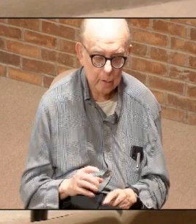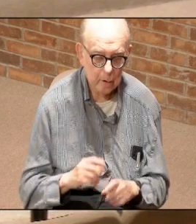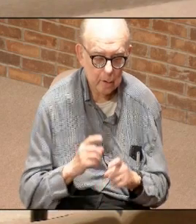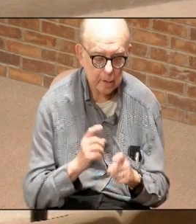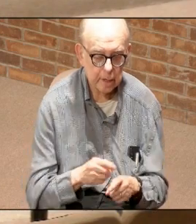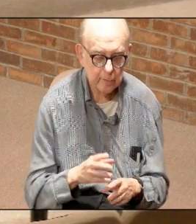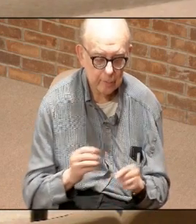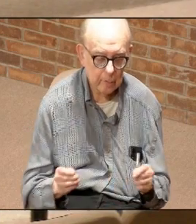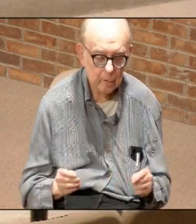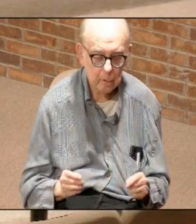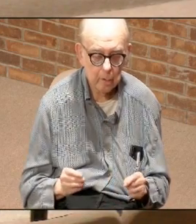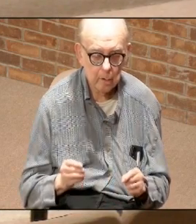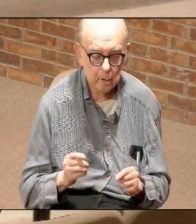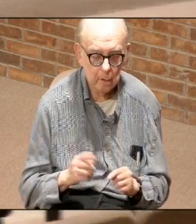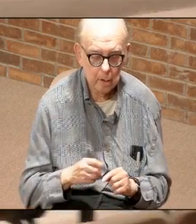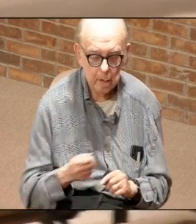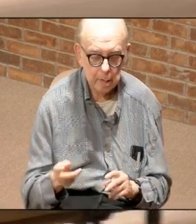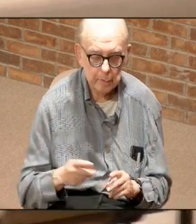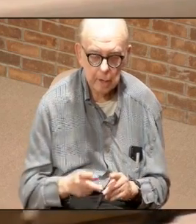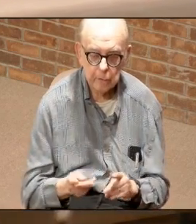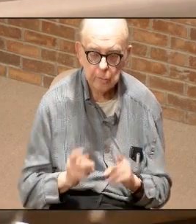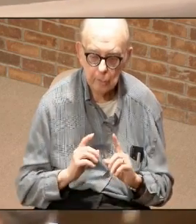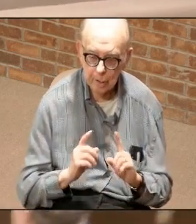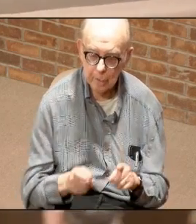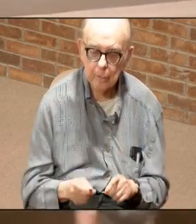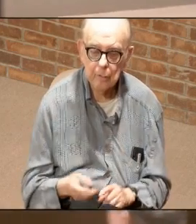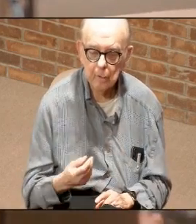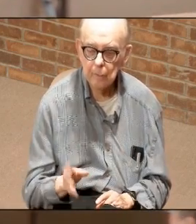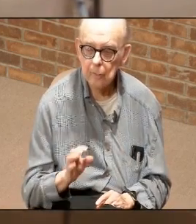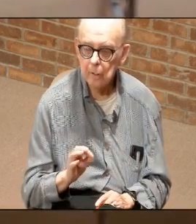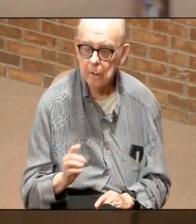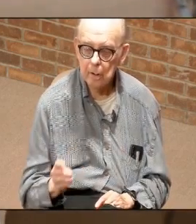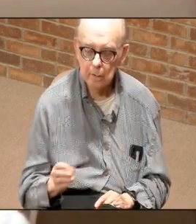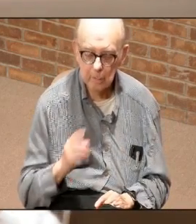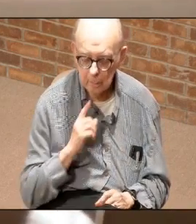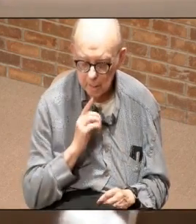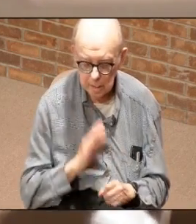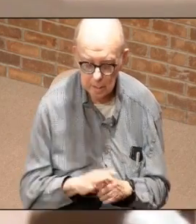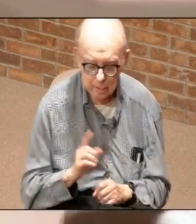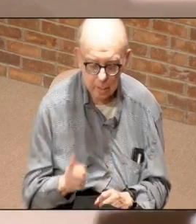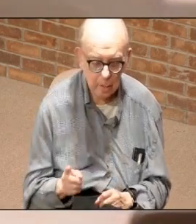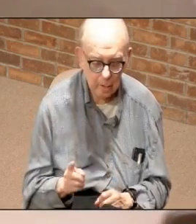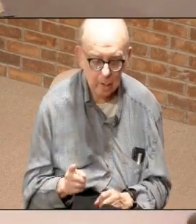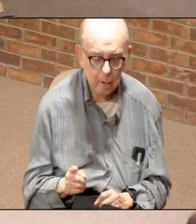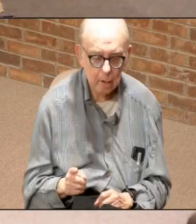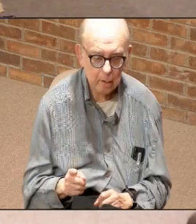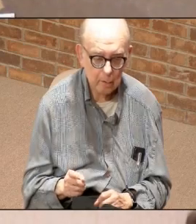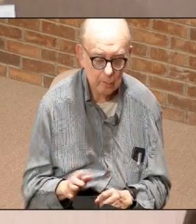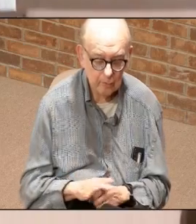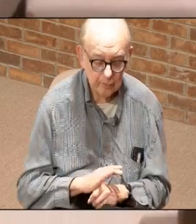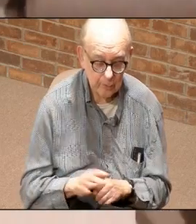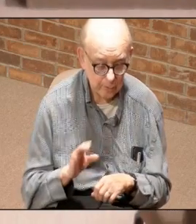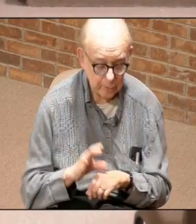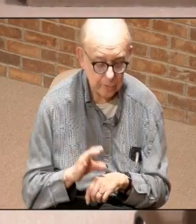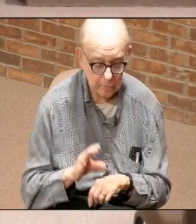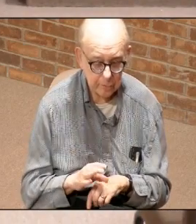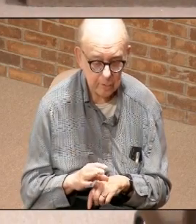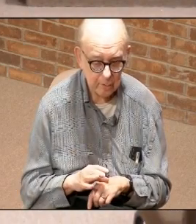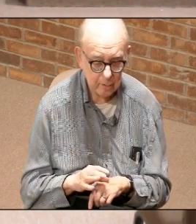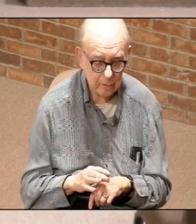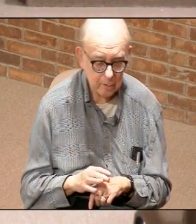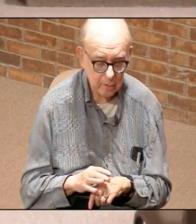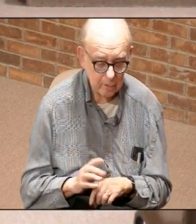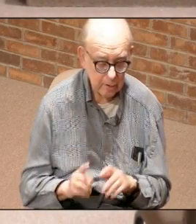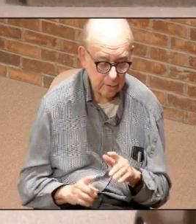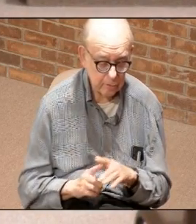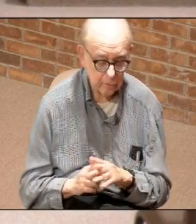card to any place you want to go for food. I guarantee you there will be more than 200 people showing up